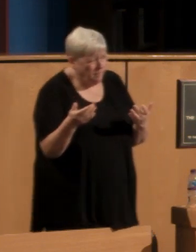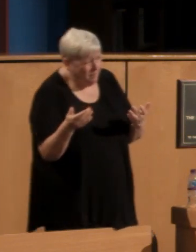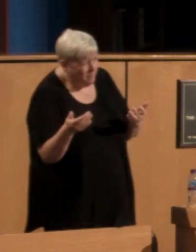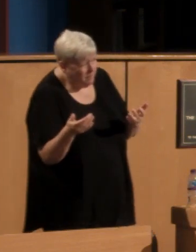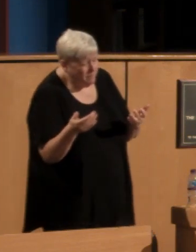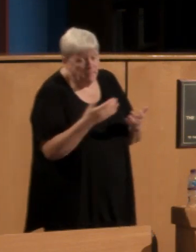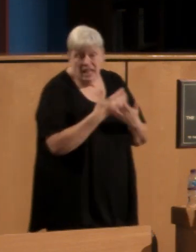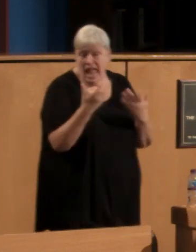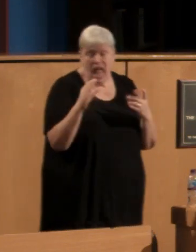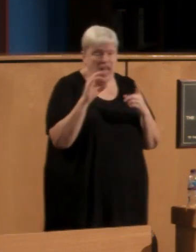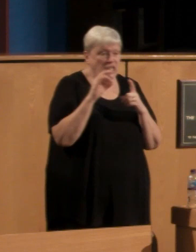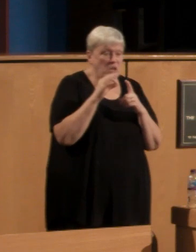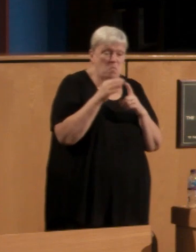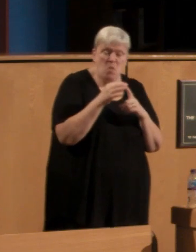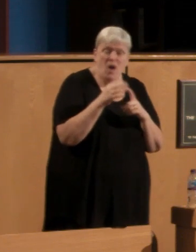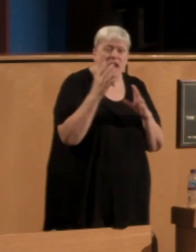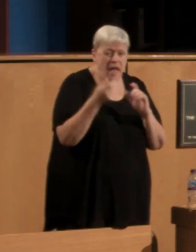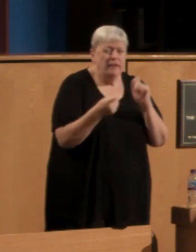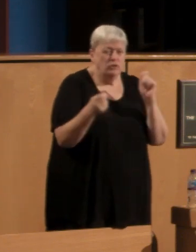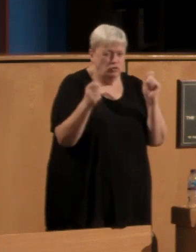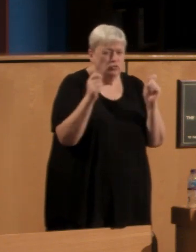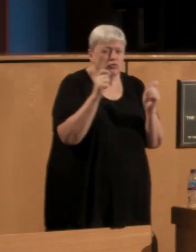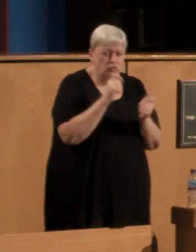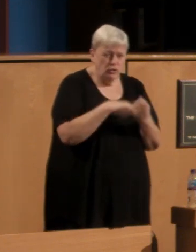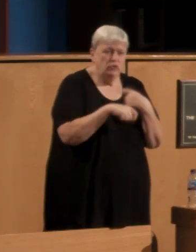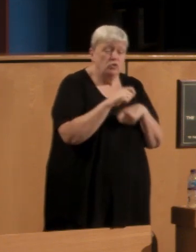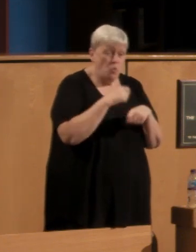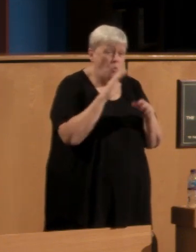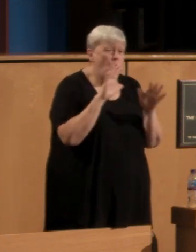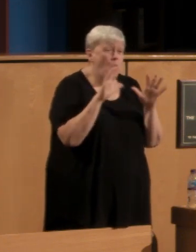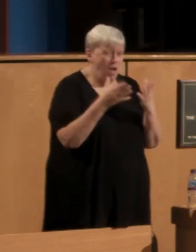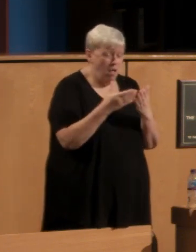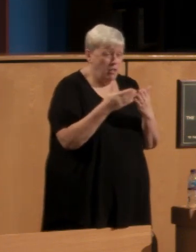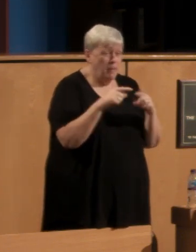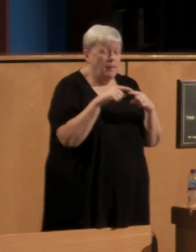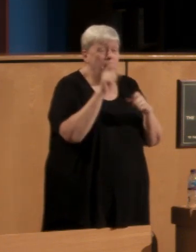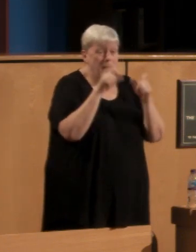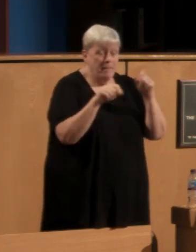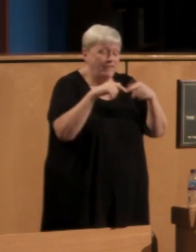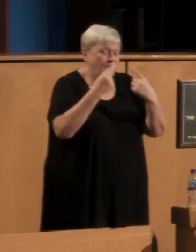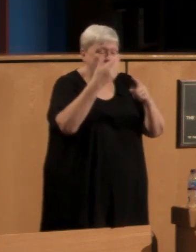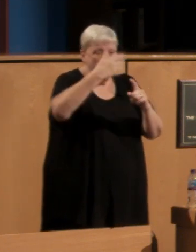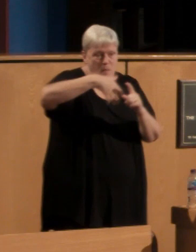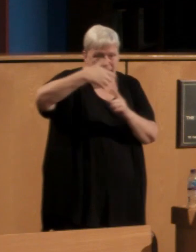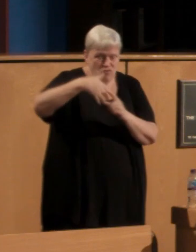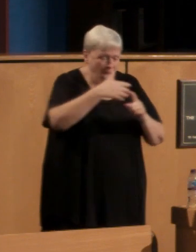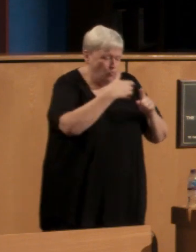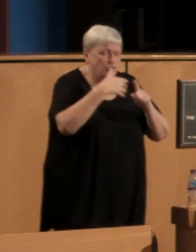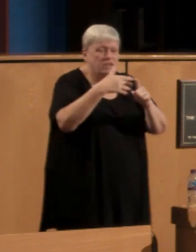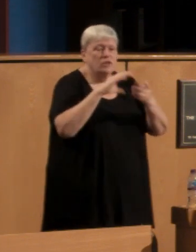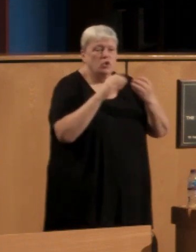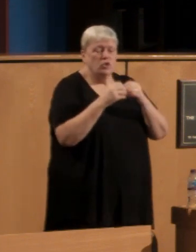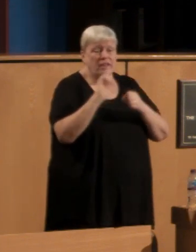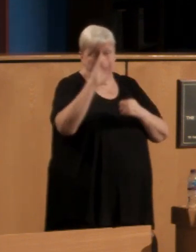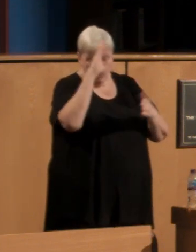any point, inhabiting your world with people from different backgrounds and creating stories around the experiences that they